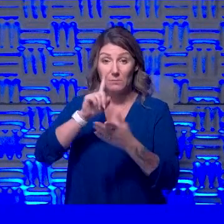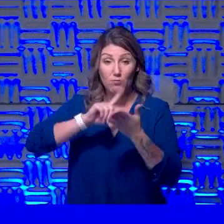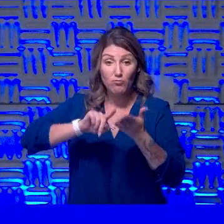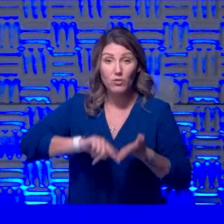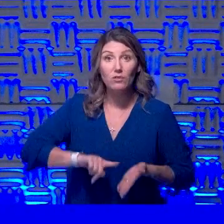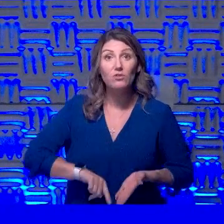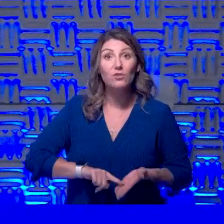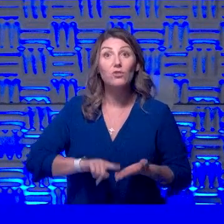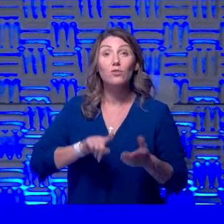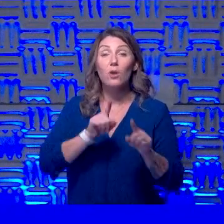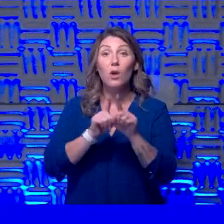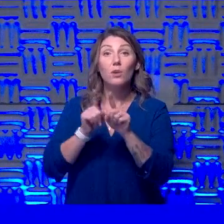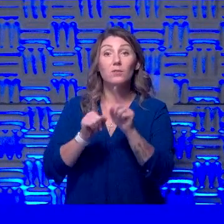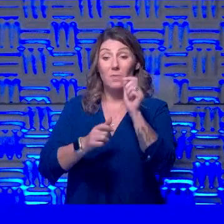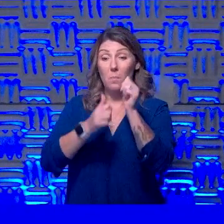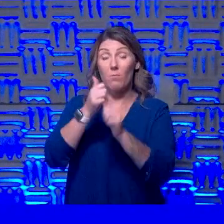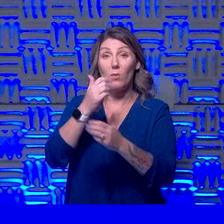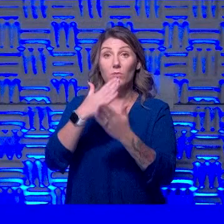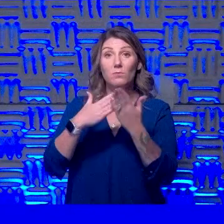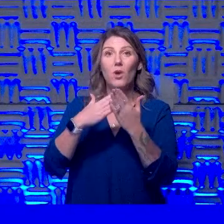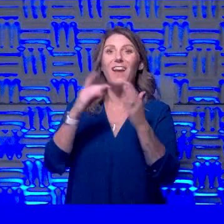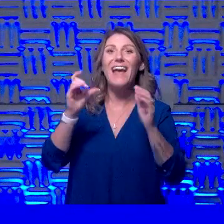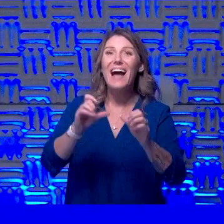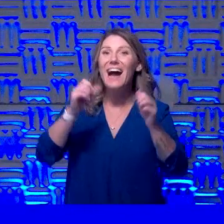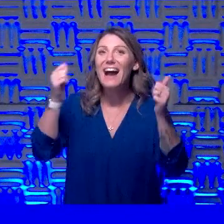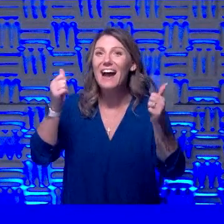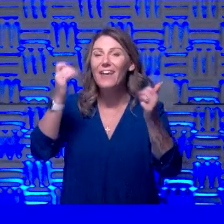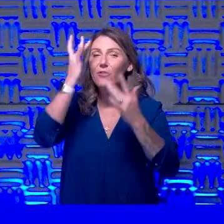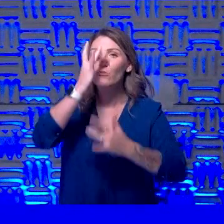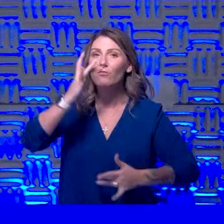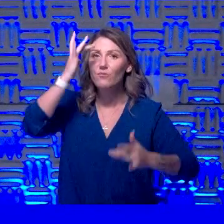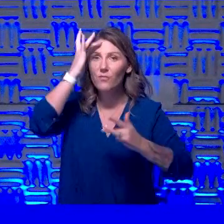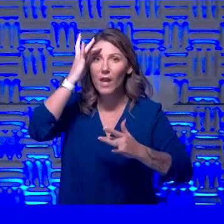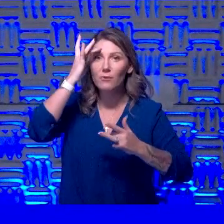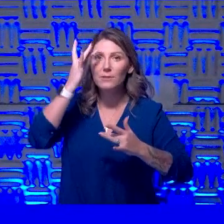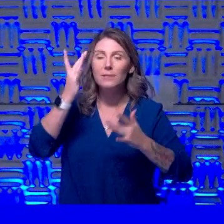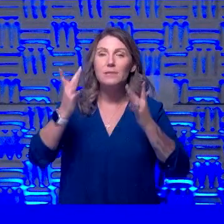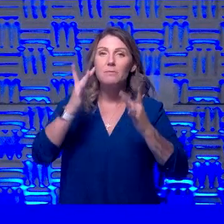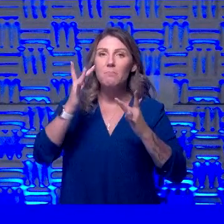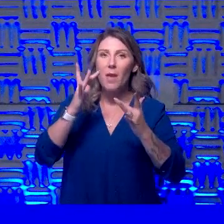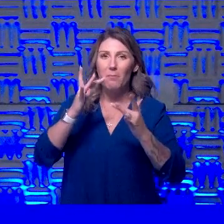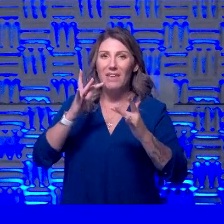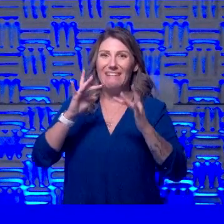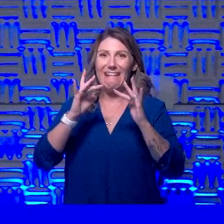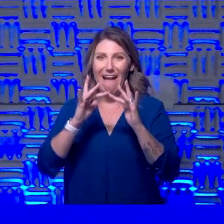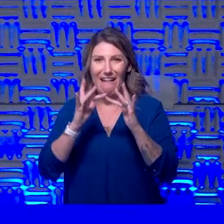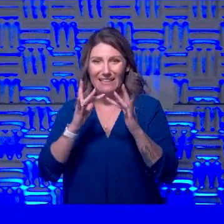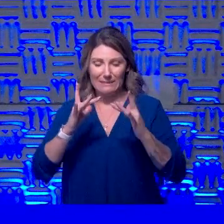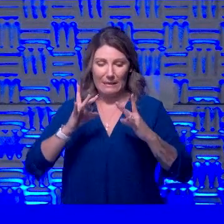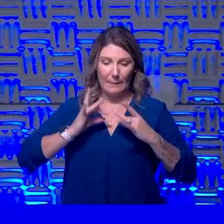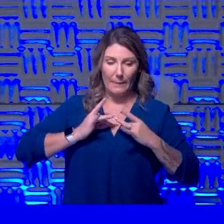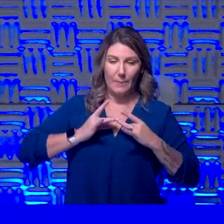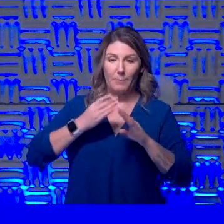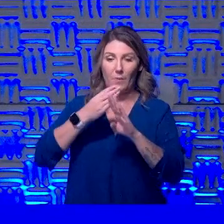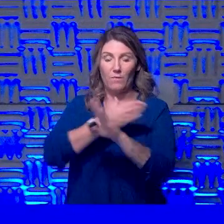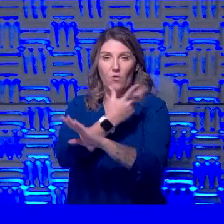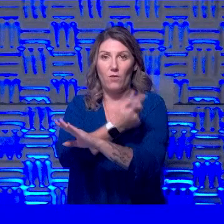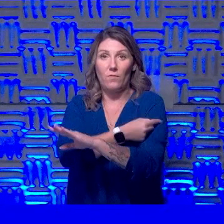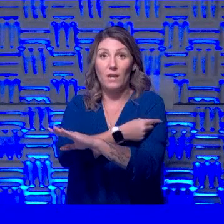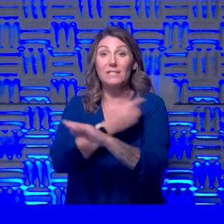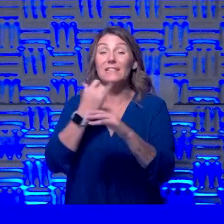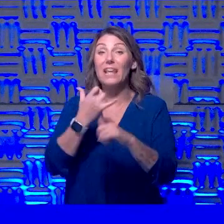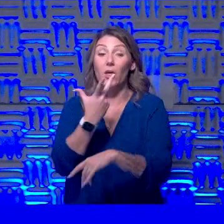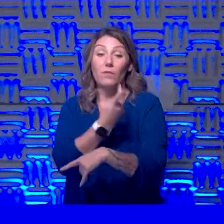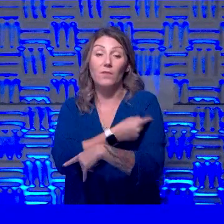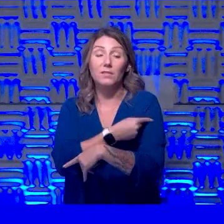that turns out to be, for the most part, other viruses that you may have come into contact with prior to getting the vaccine. Now, getting the vaccine